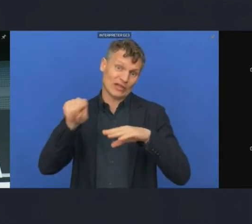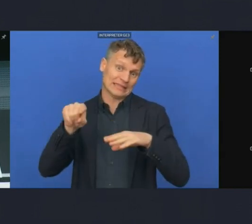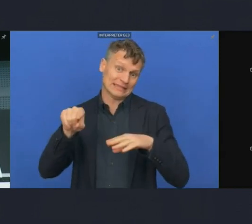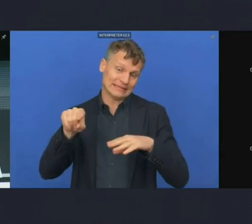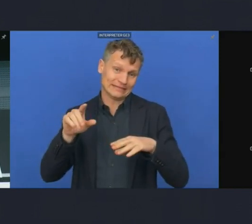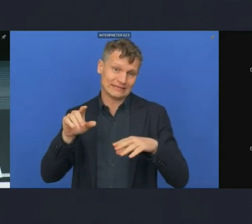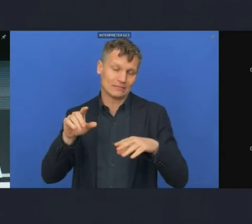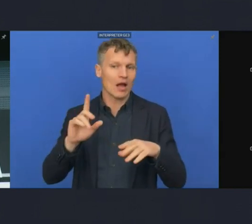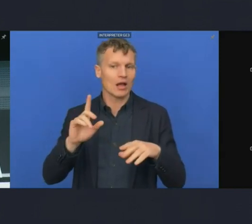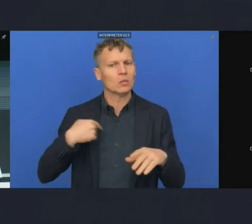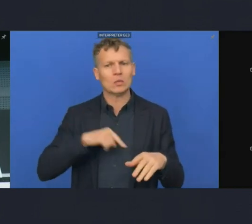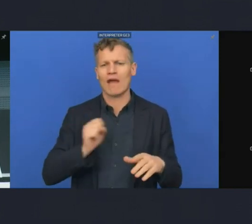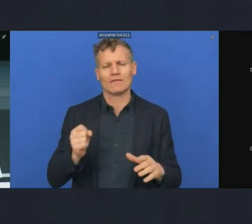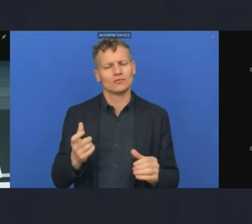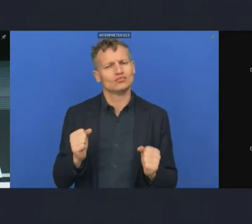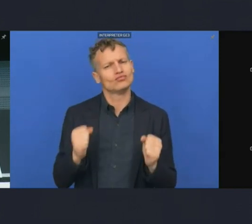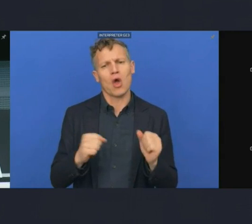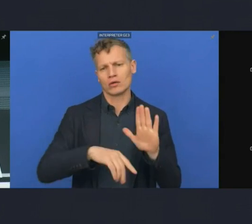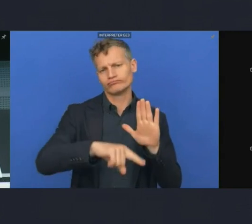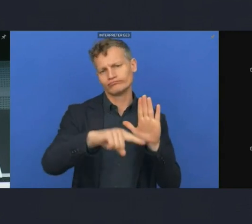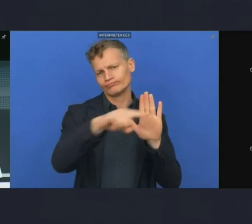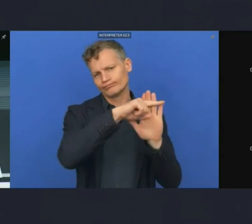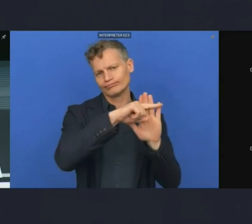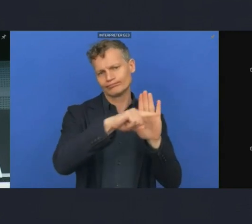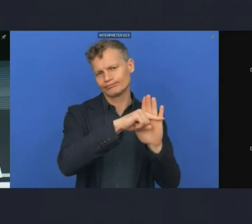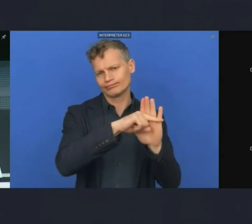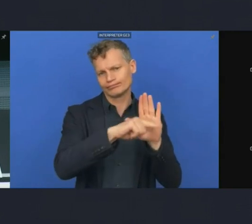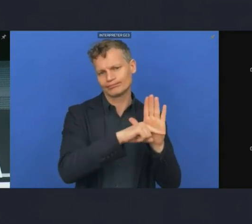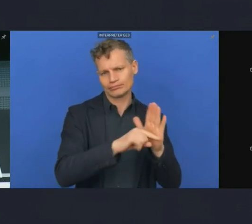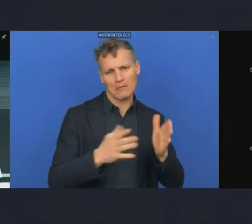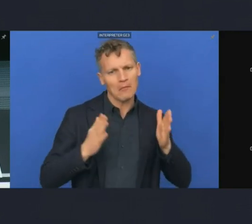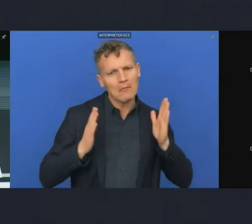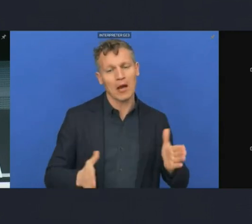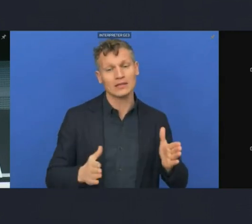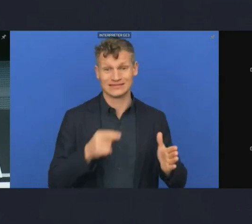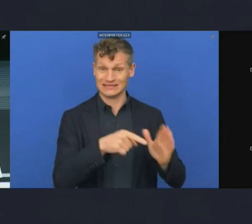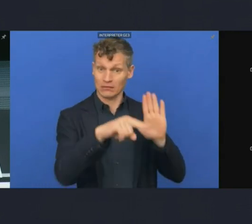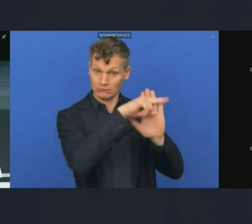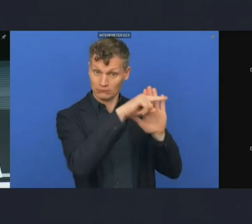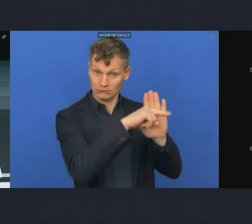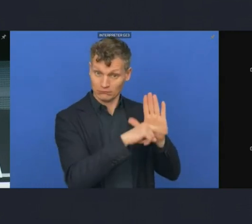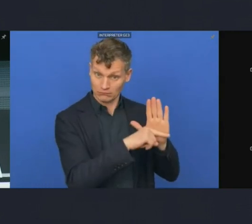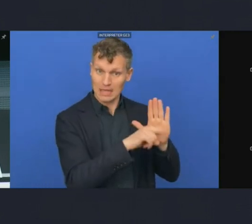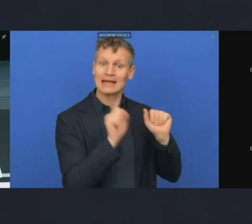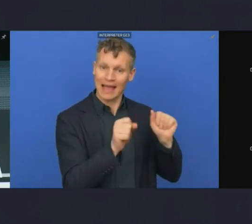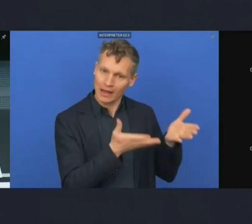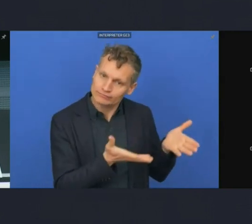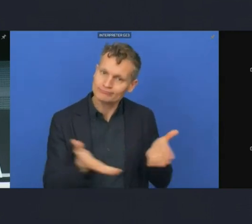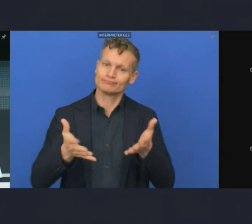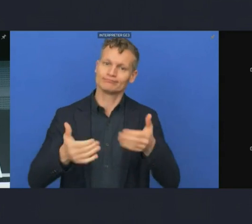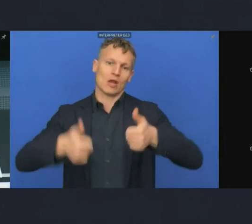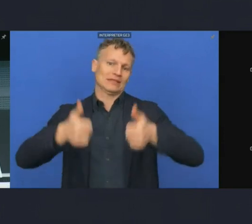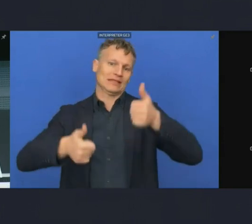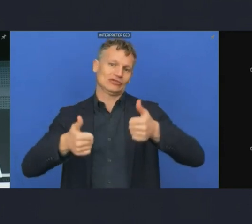strong protocols that we can still maintain the competition, having a special bubble for the athletes, another one for